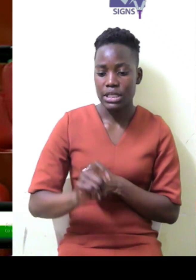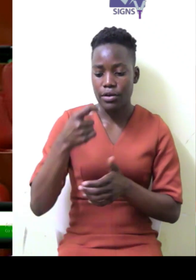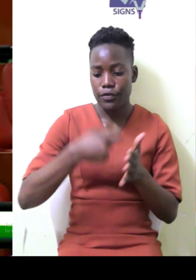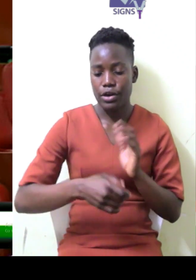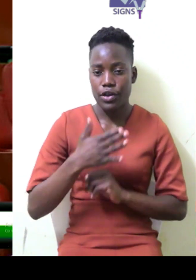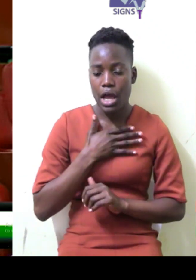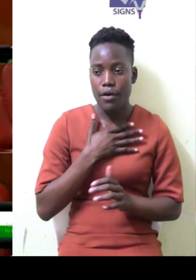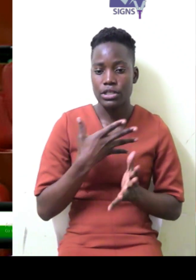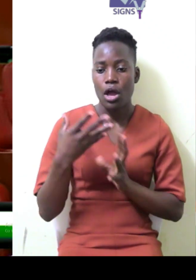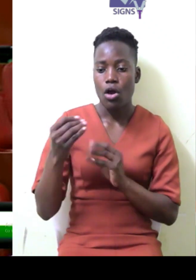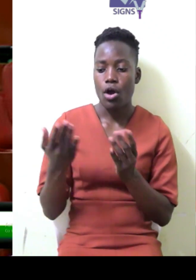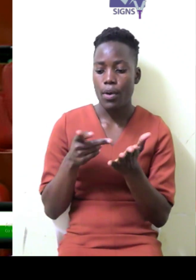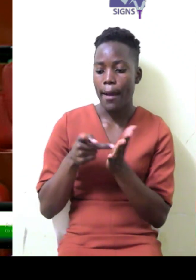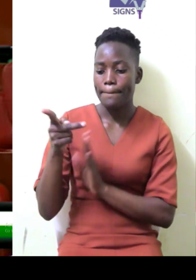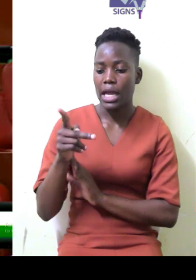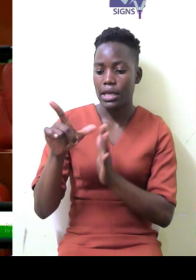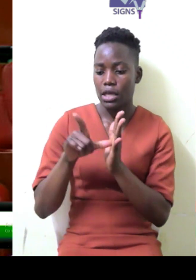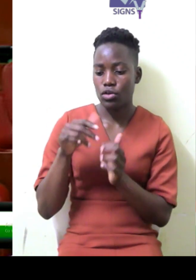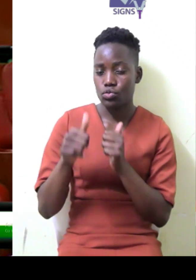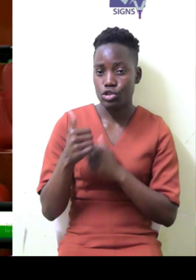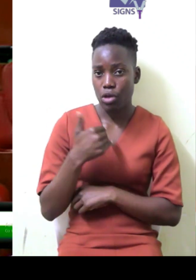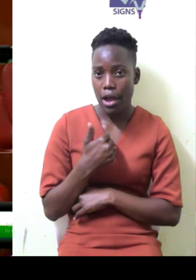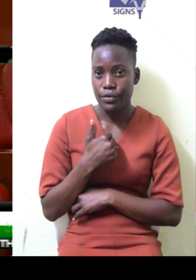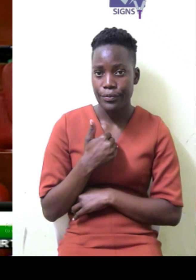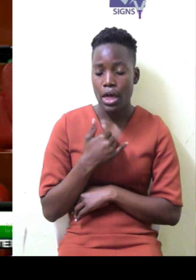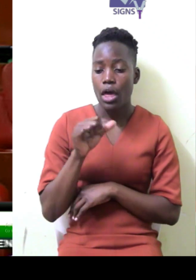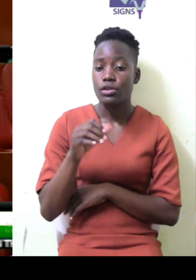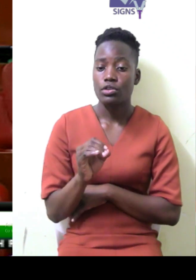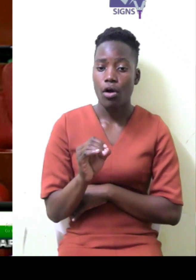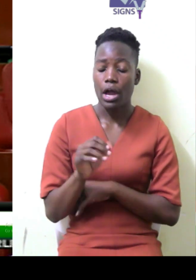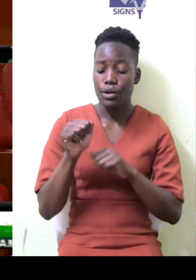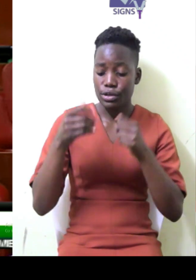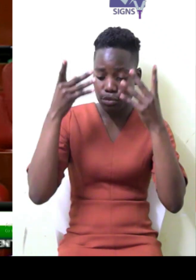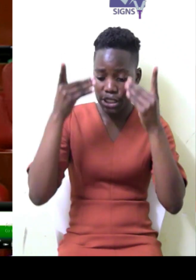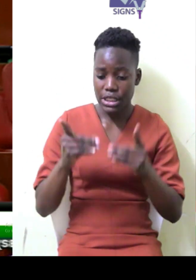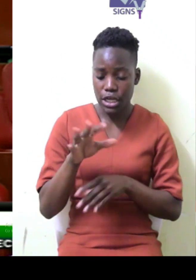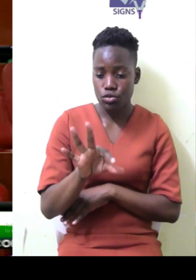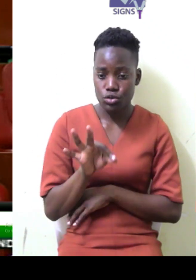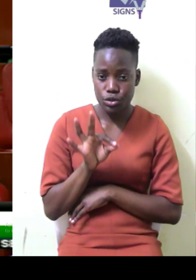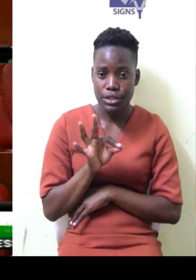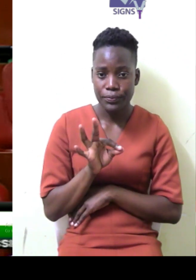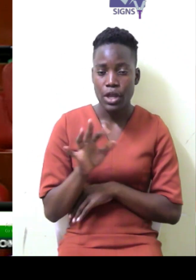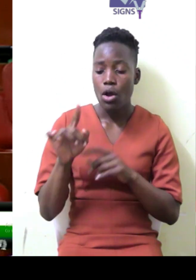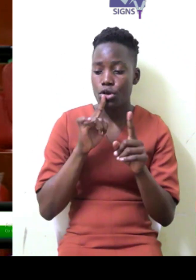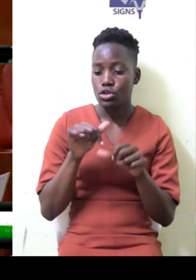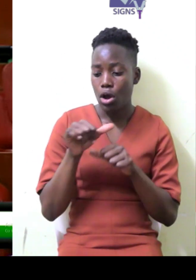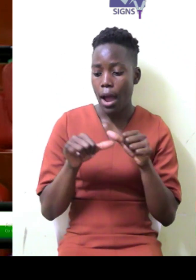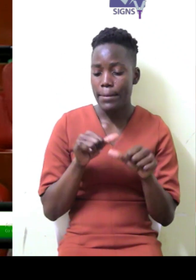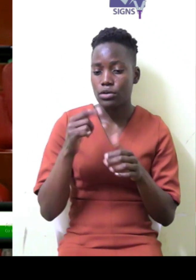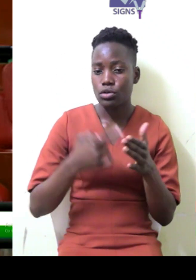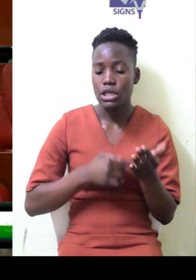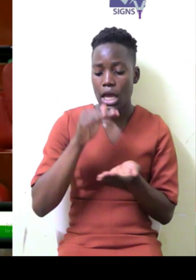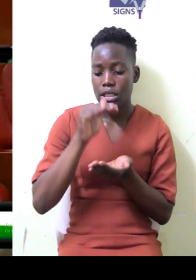towards paying the loans that we owe. And therefore, we can decide to choose. We talk of subsidies